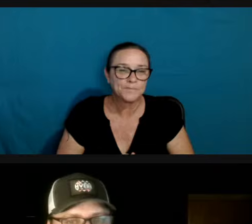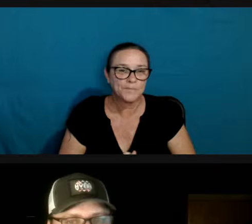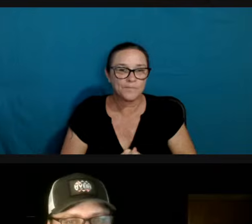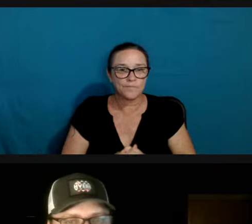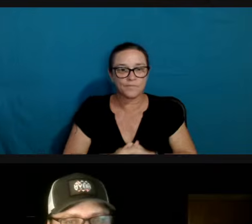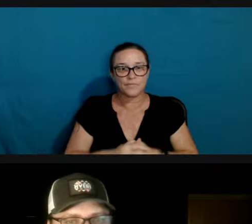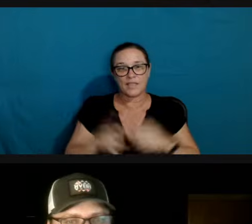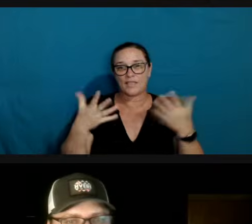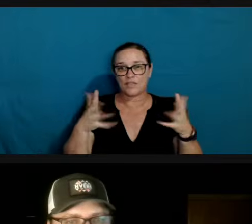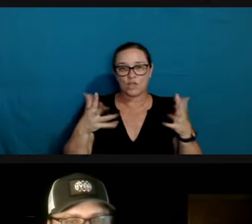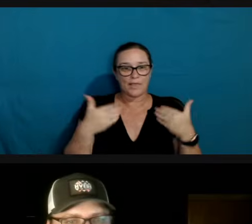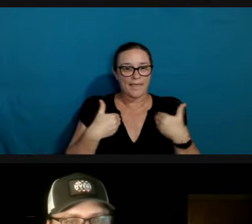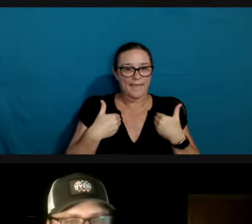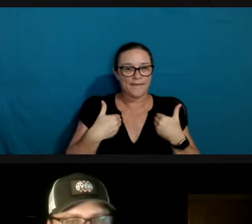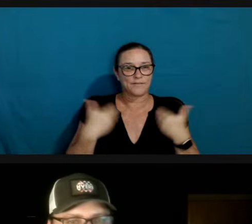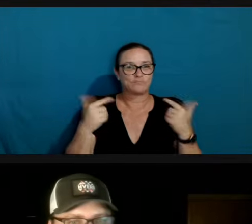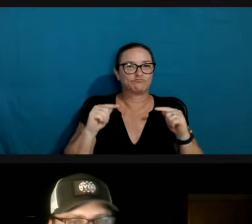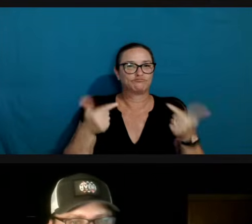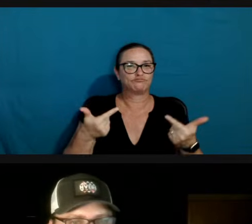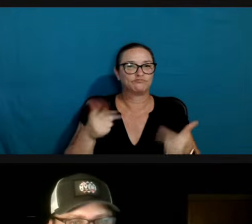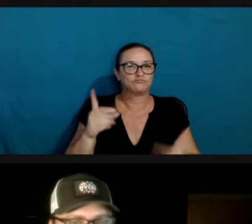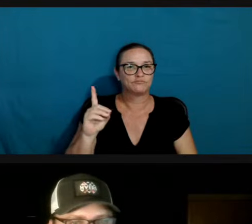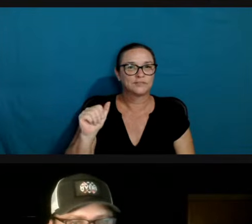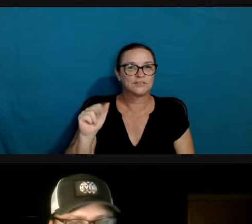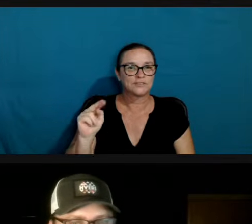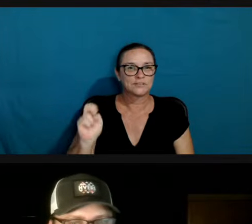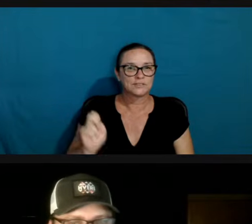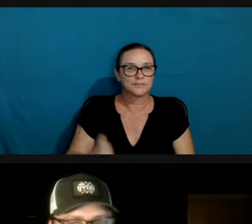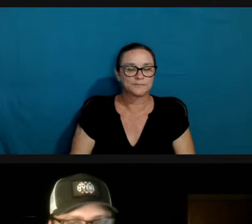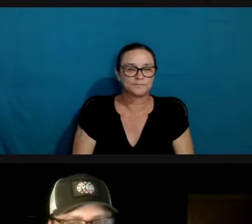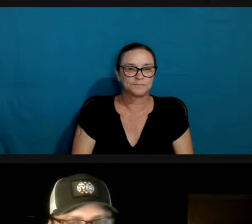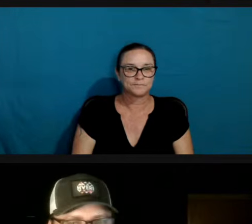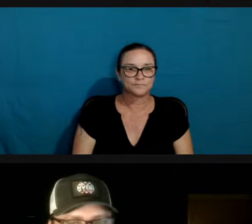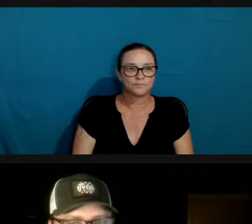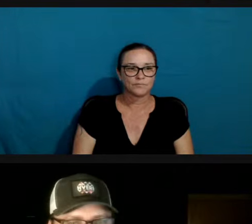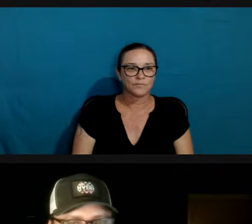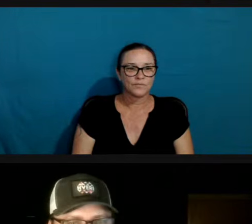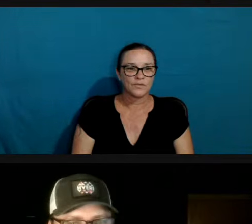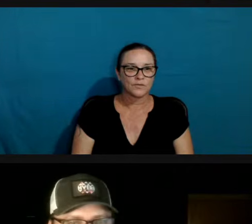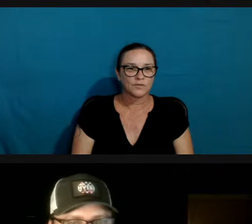That's all I have right now. Let's roll your stuff. All right, well, let's go ahead and get into it then.